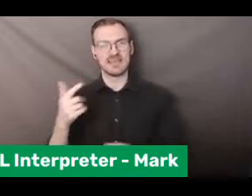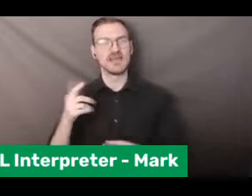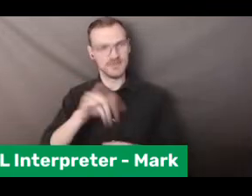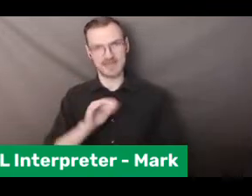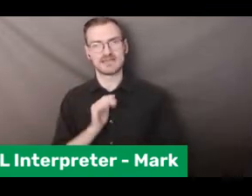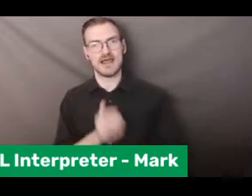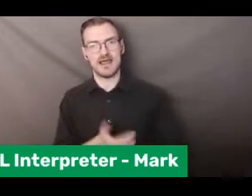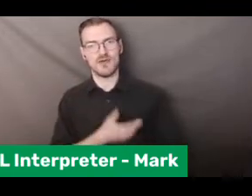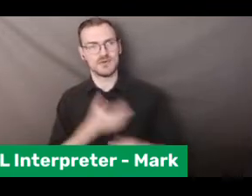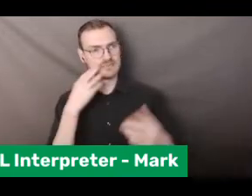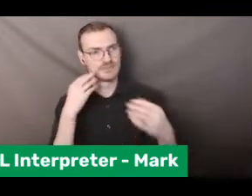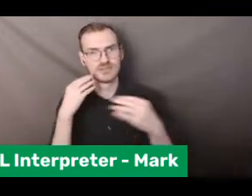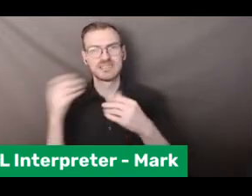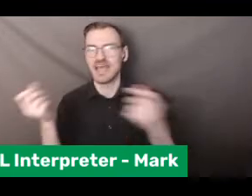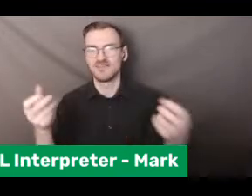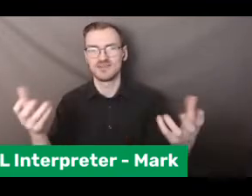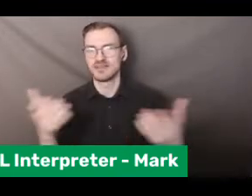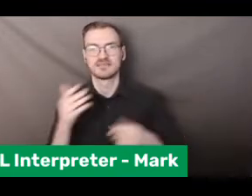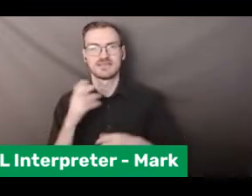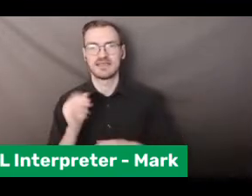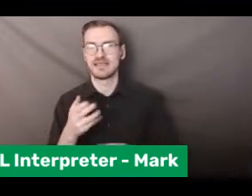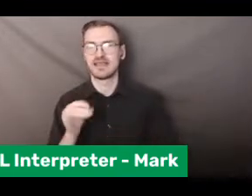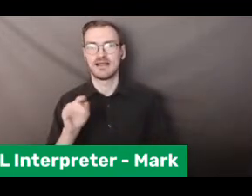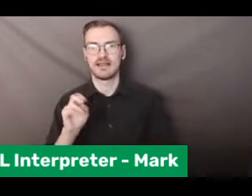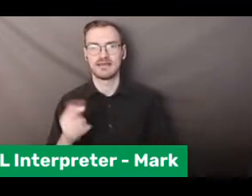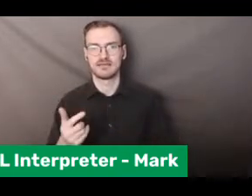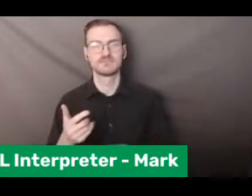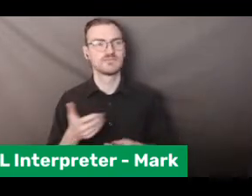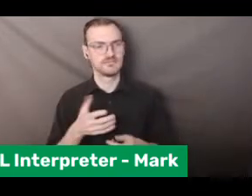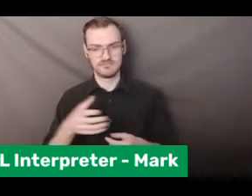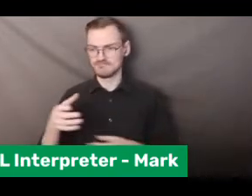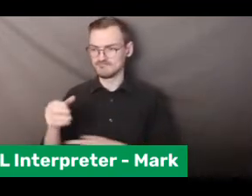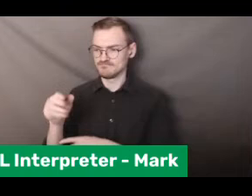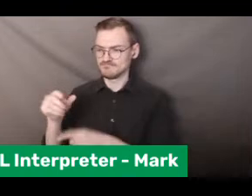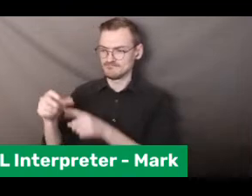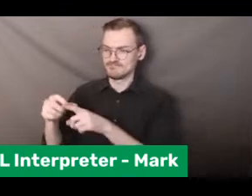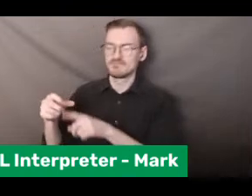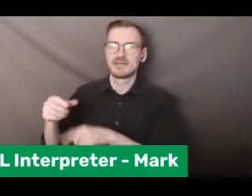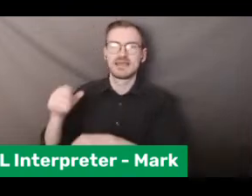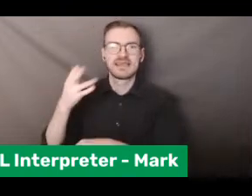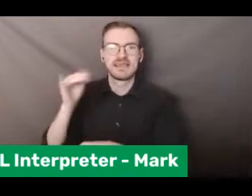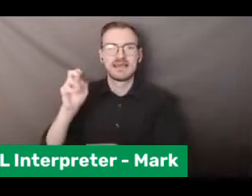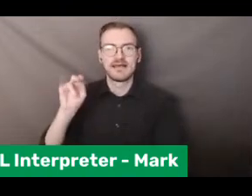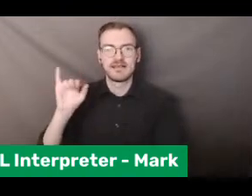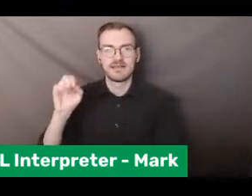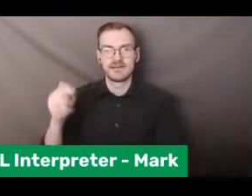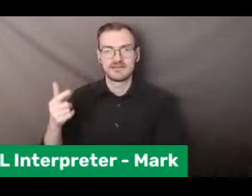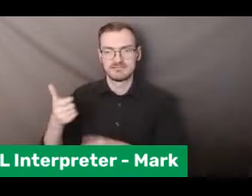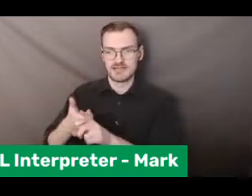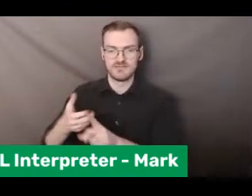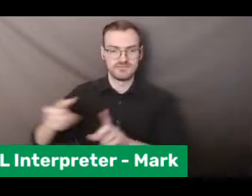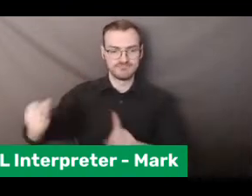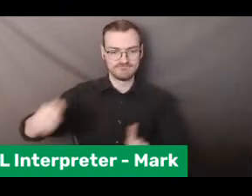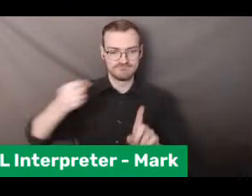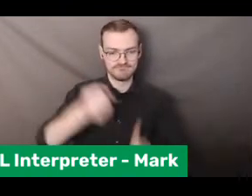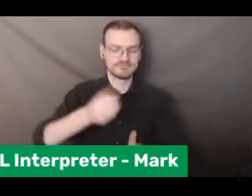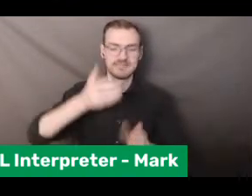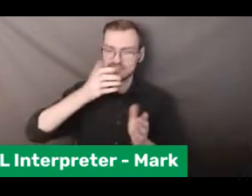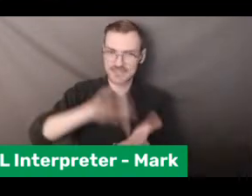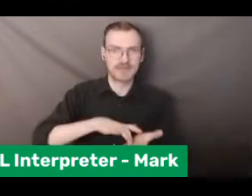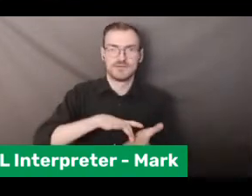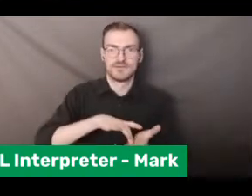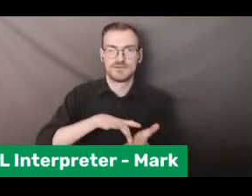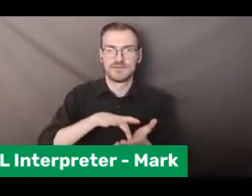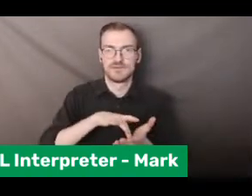interactions with self, our interpersonal interactions with others, and the sort of institutional and